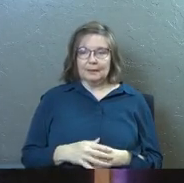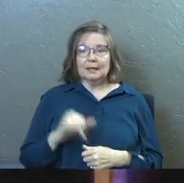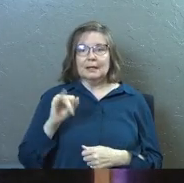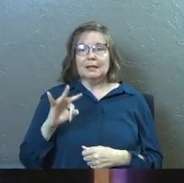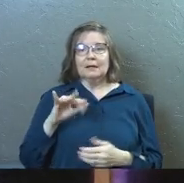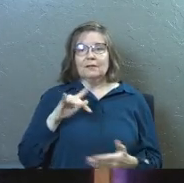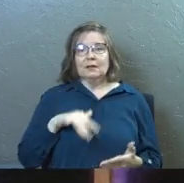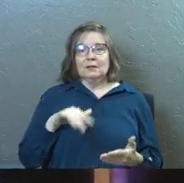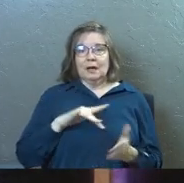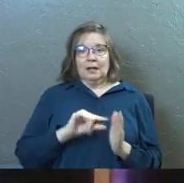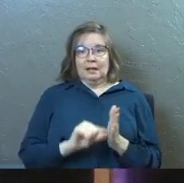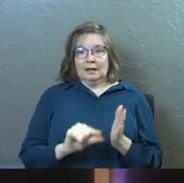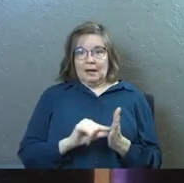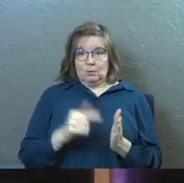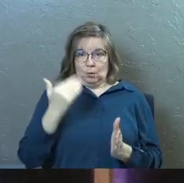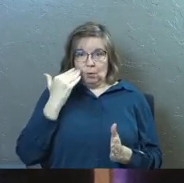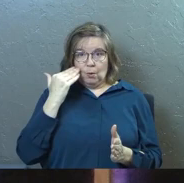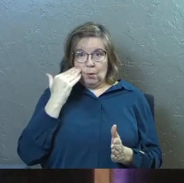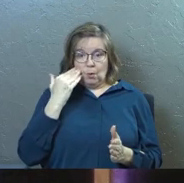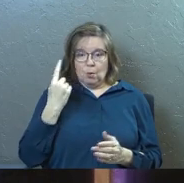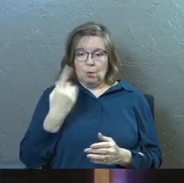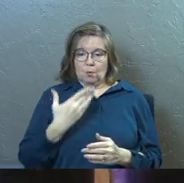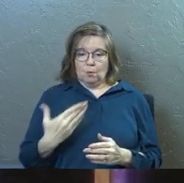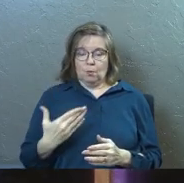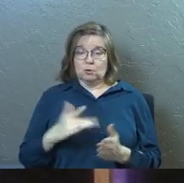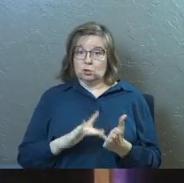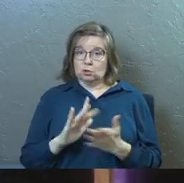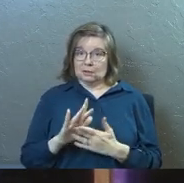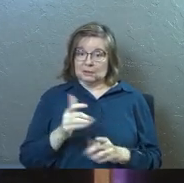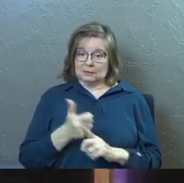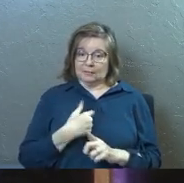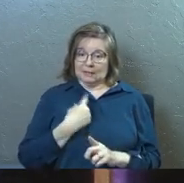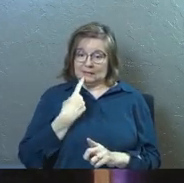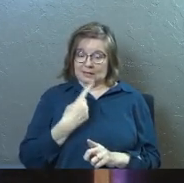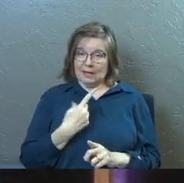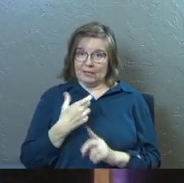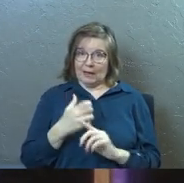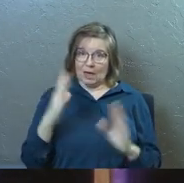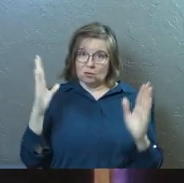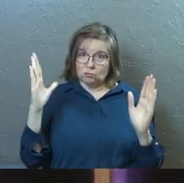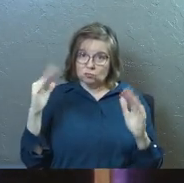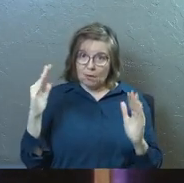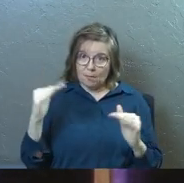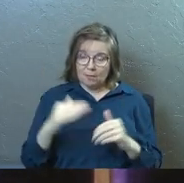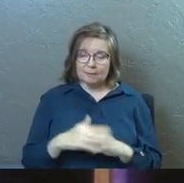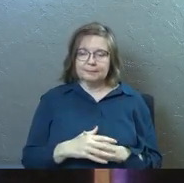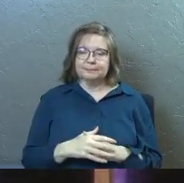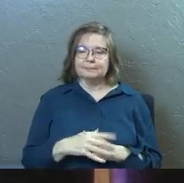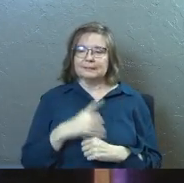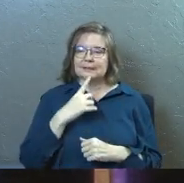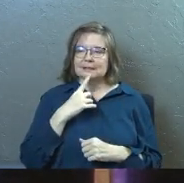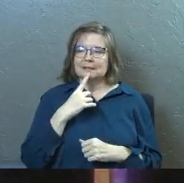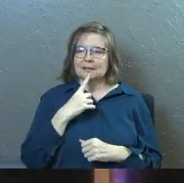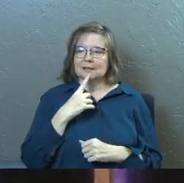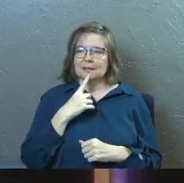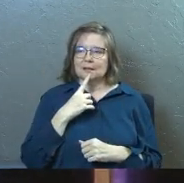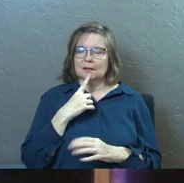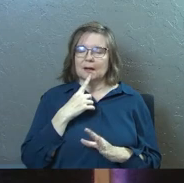If you've studied the Gospels, you know that one of the things that Jesus had said that got him in trouble is he